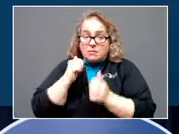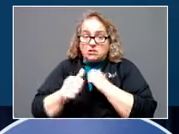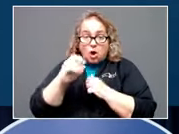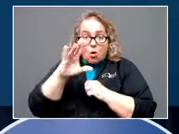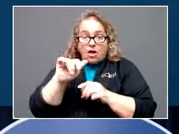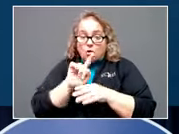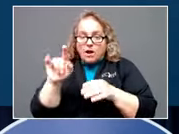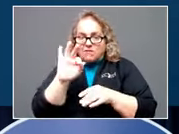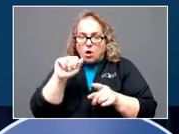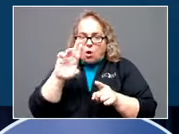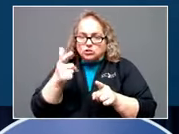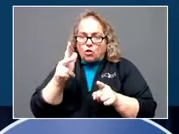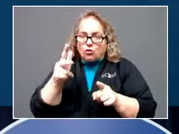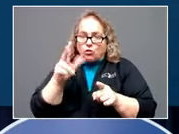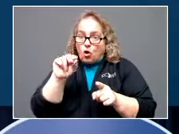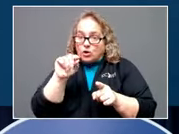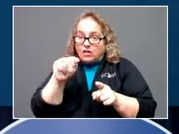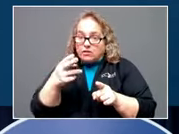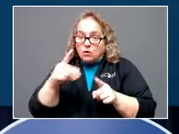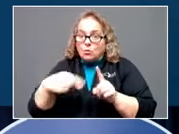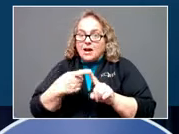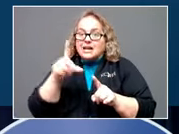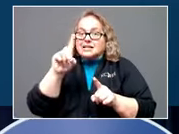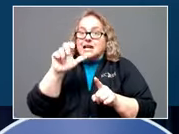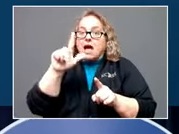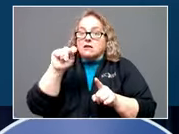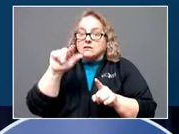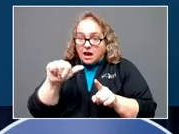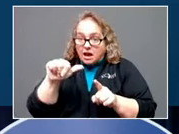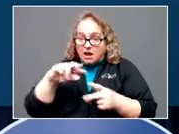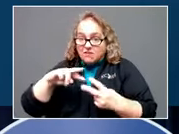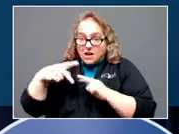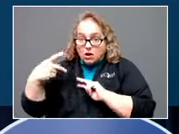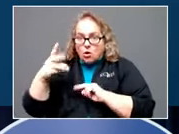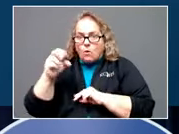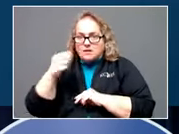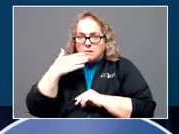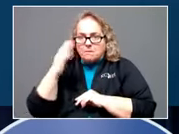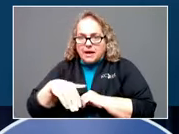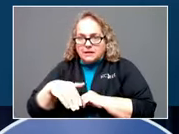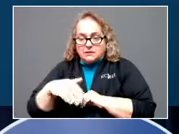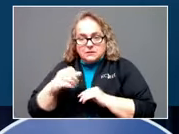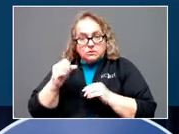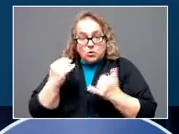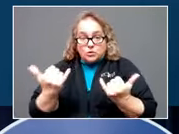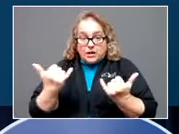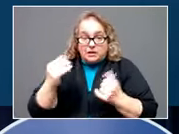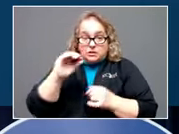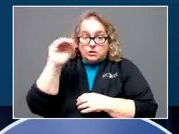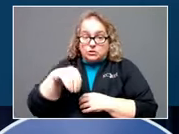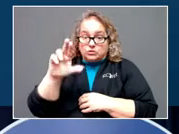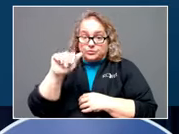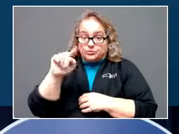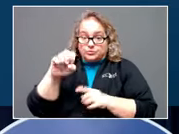variant was hitting us at its peak. Today's positivity rate, last week's positivity